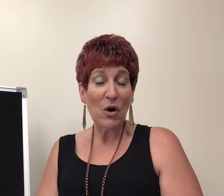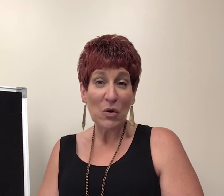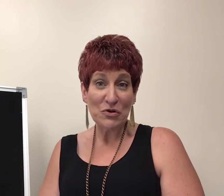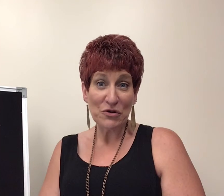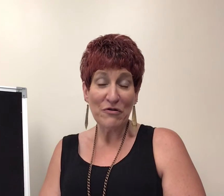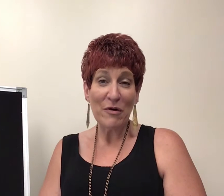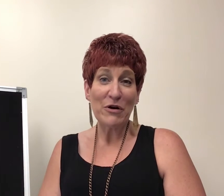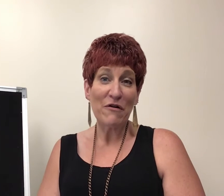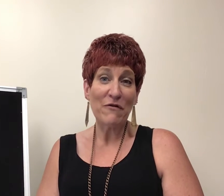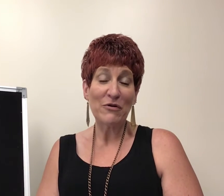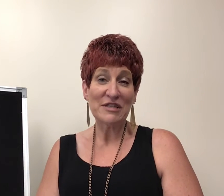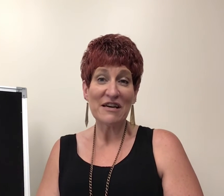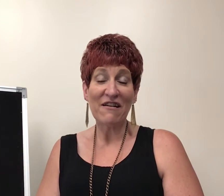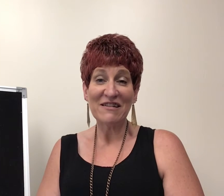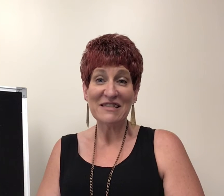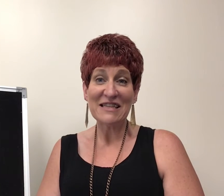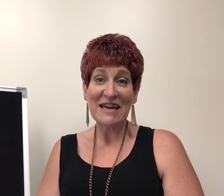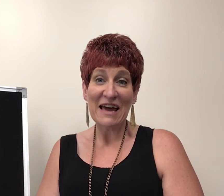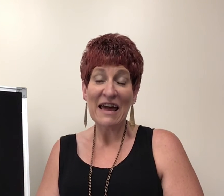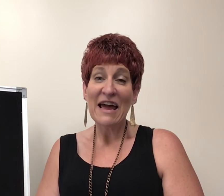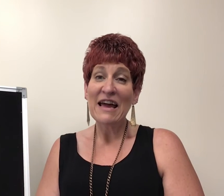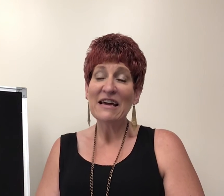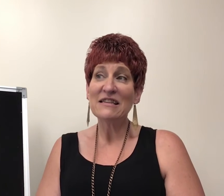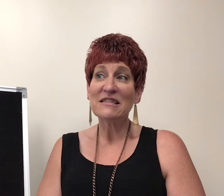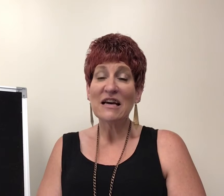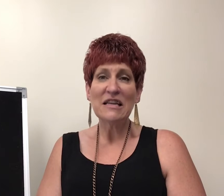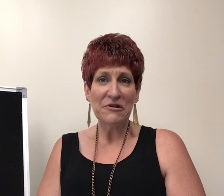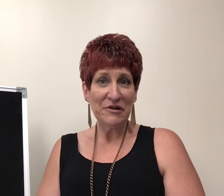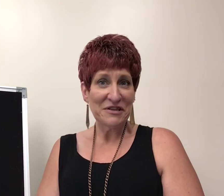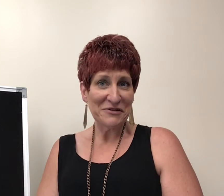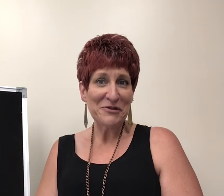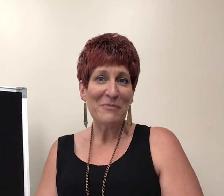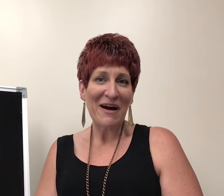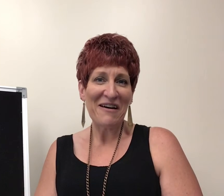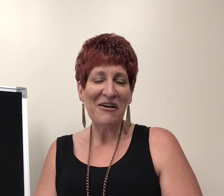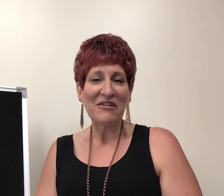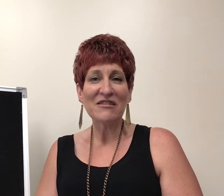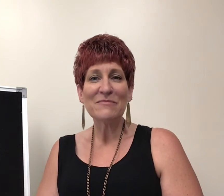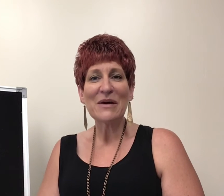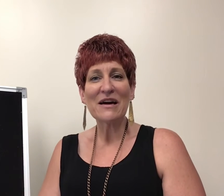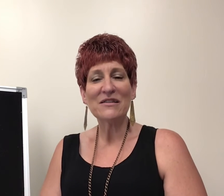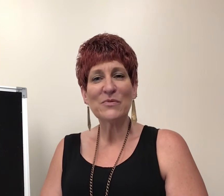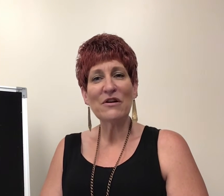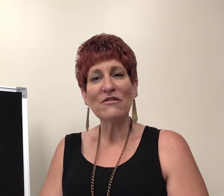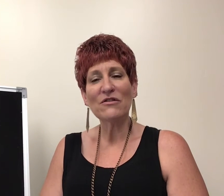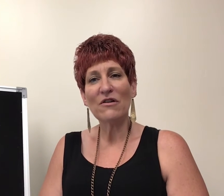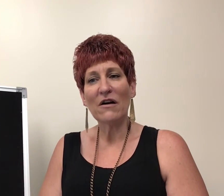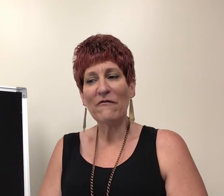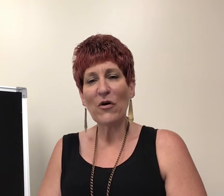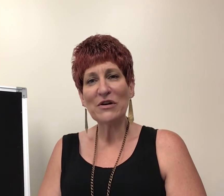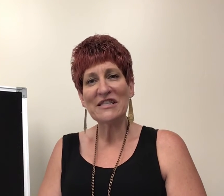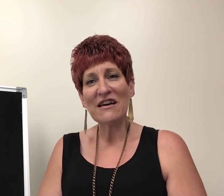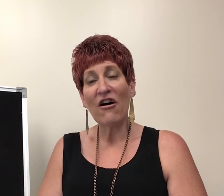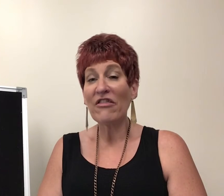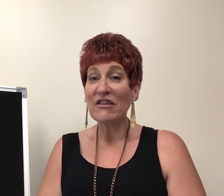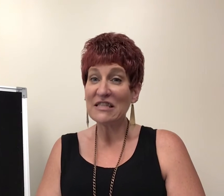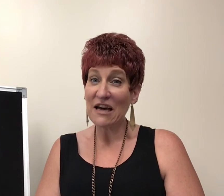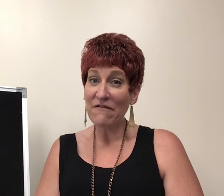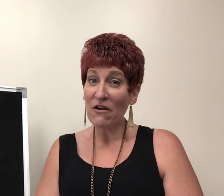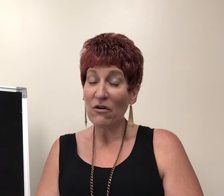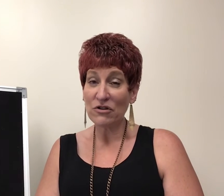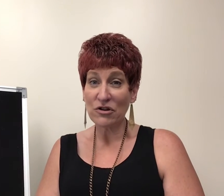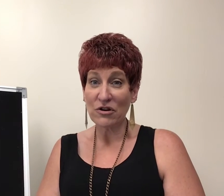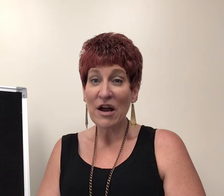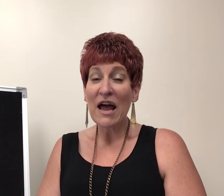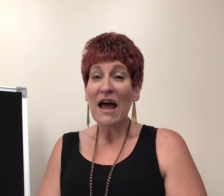special culture that we are focusing on today is near and dear to my heart because we are focusing on the